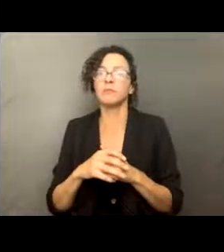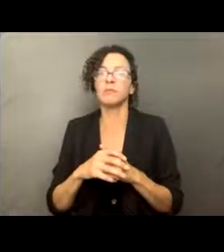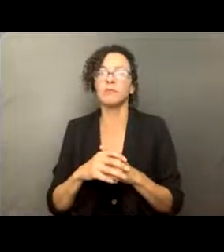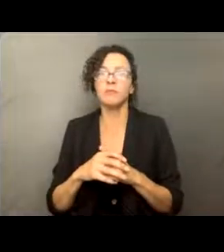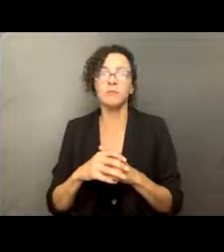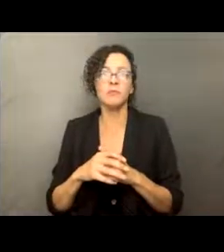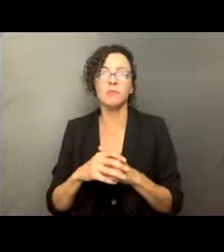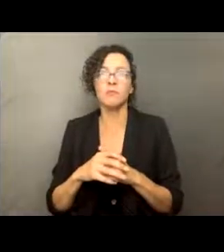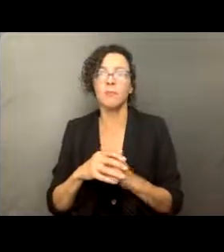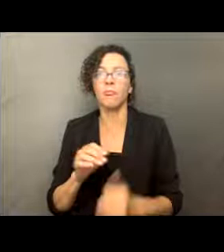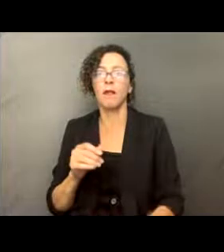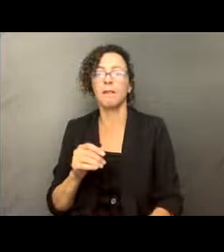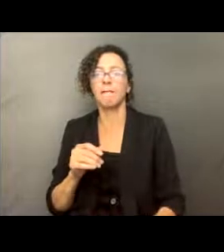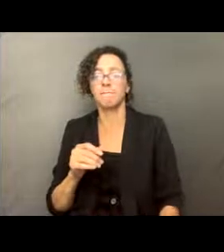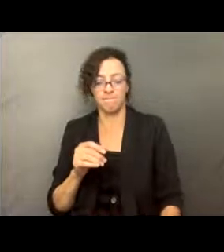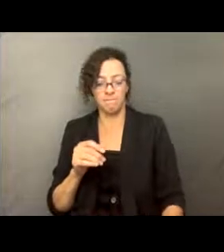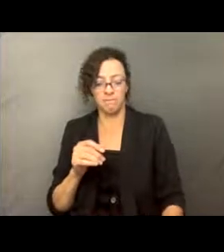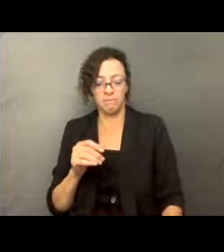Yes, Commissioner Ludo.